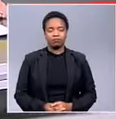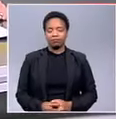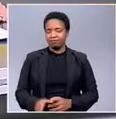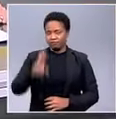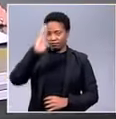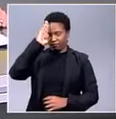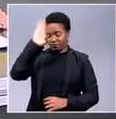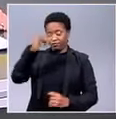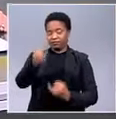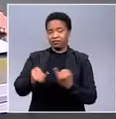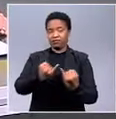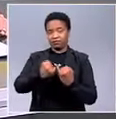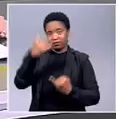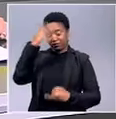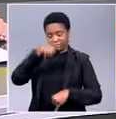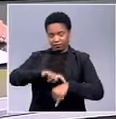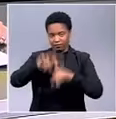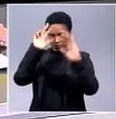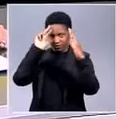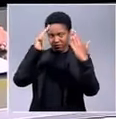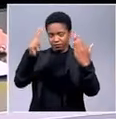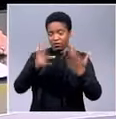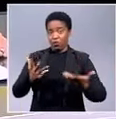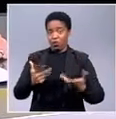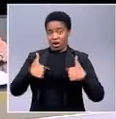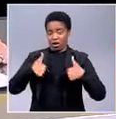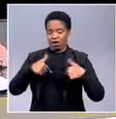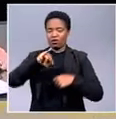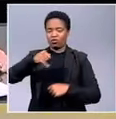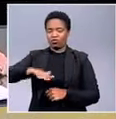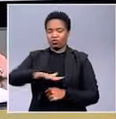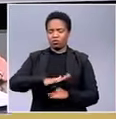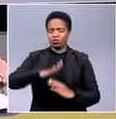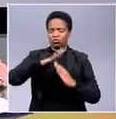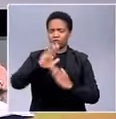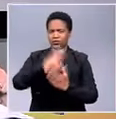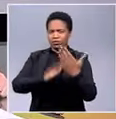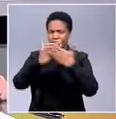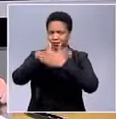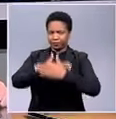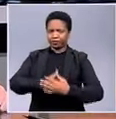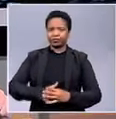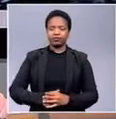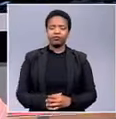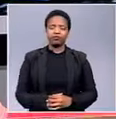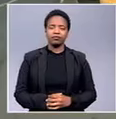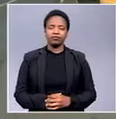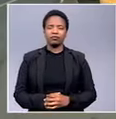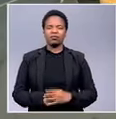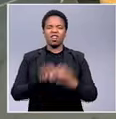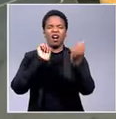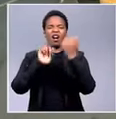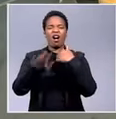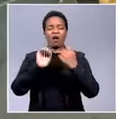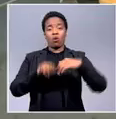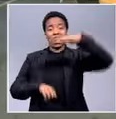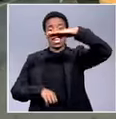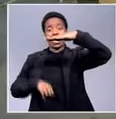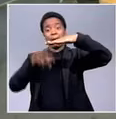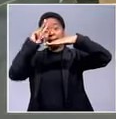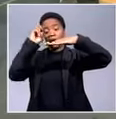Good evening, it's 8 o'clock. I'm Sally Burdett, live from Johannesburg. Your top stories this evening. Is this the end